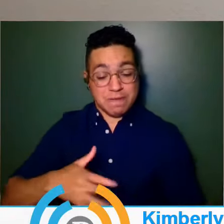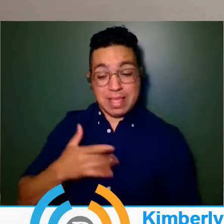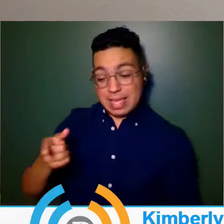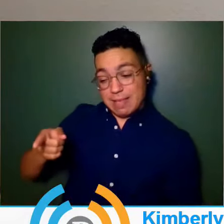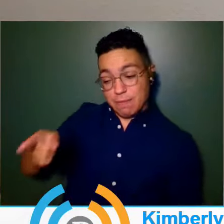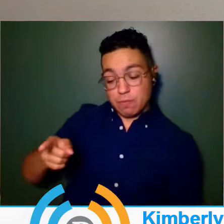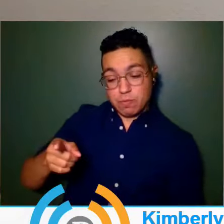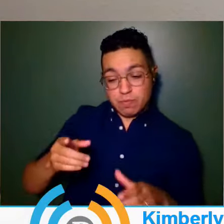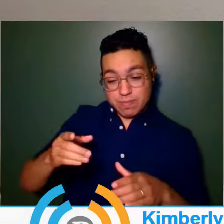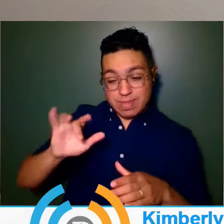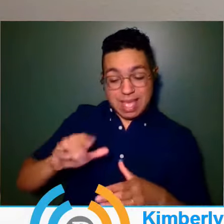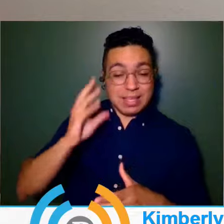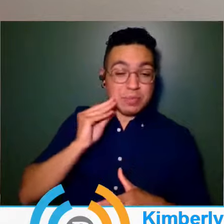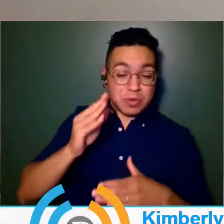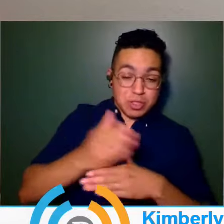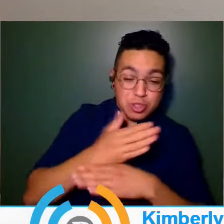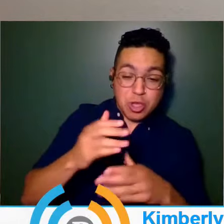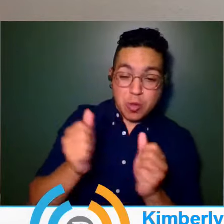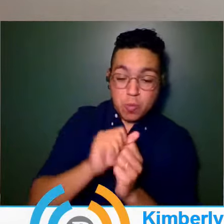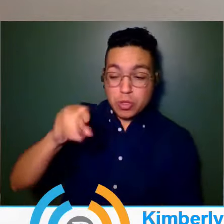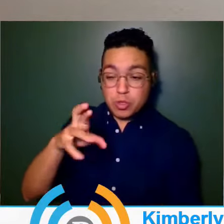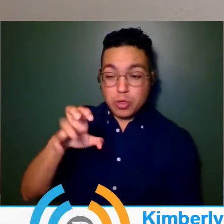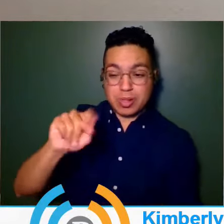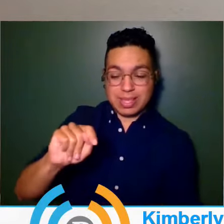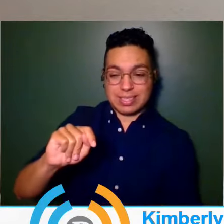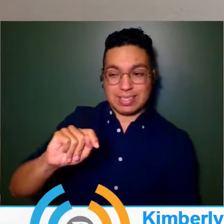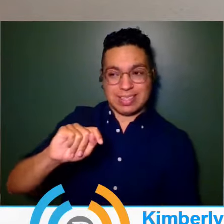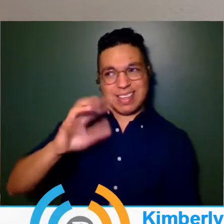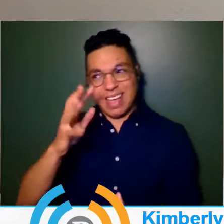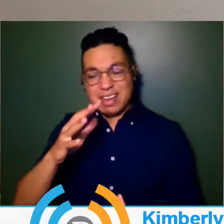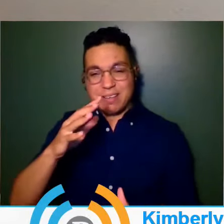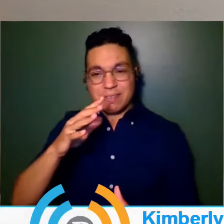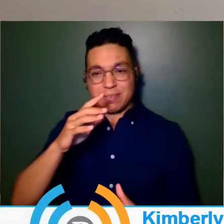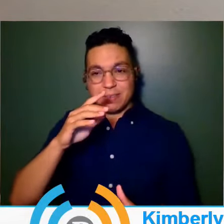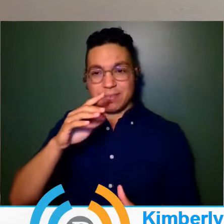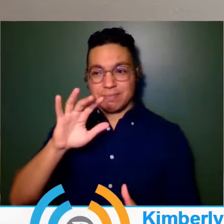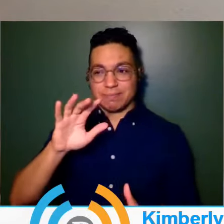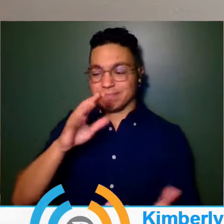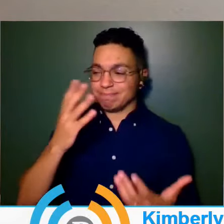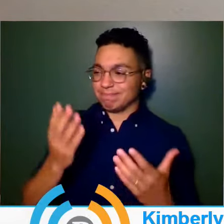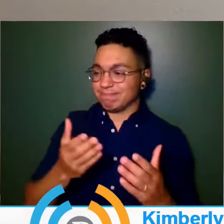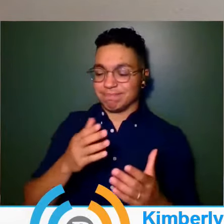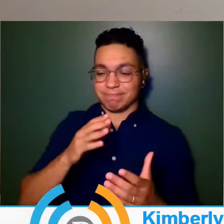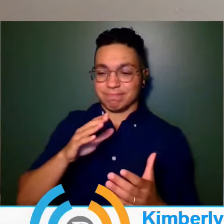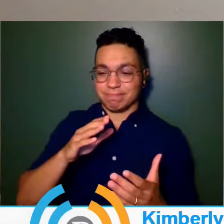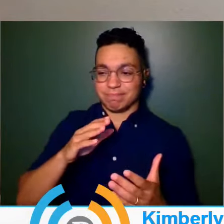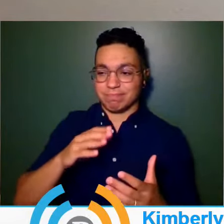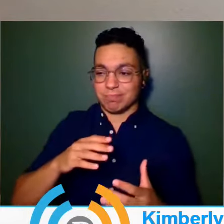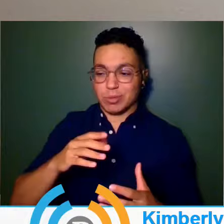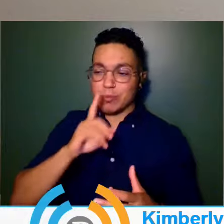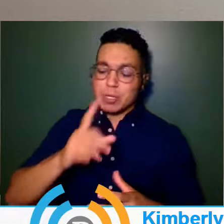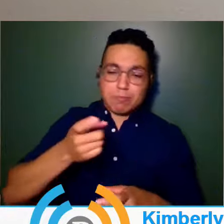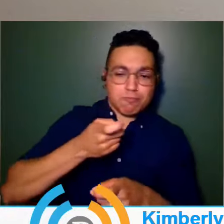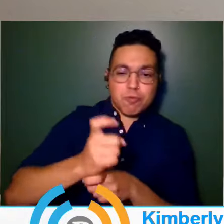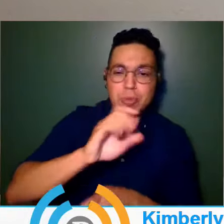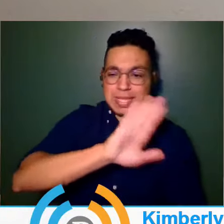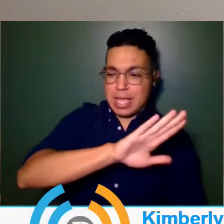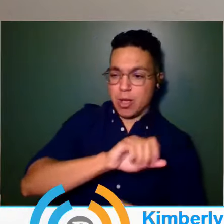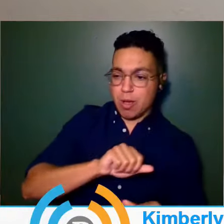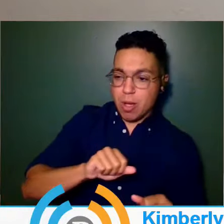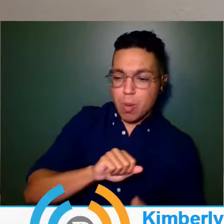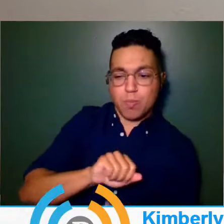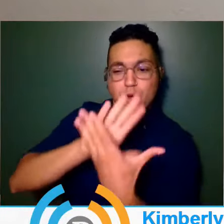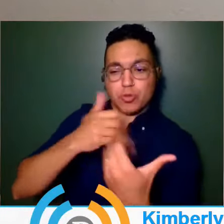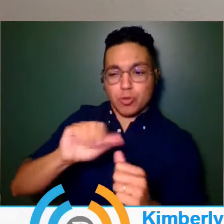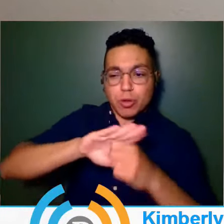journalists, that there's sort of a backfiring effect, that newsrooms that might otherwise really intend to be and make